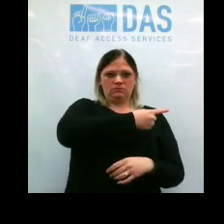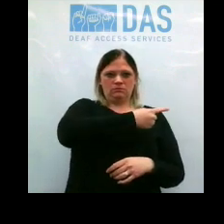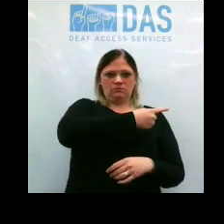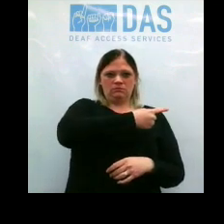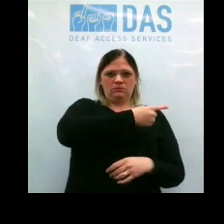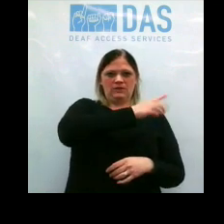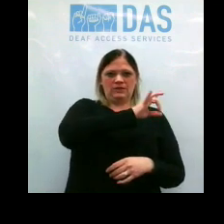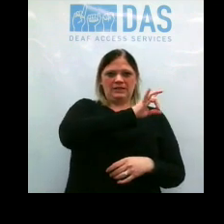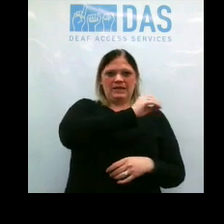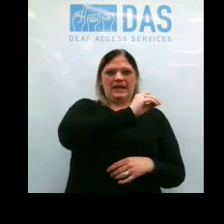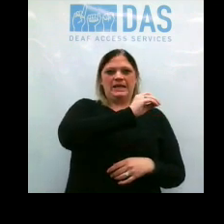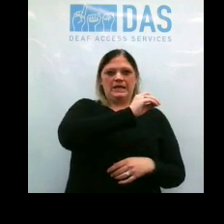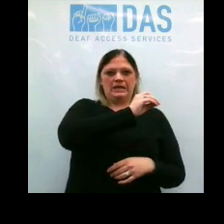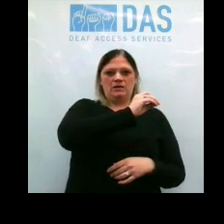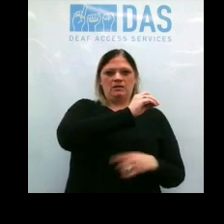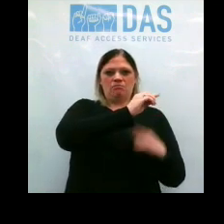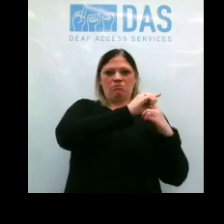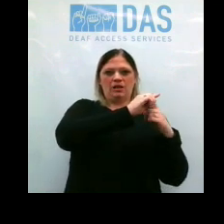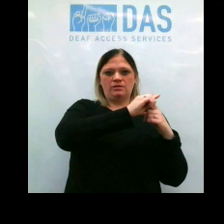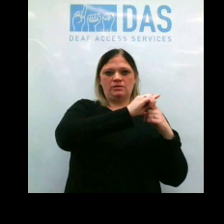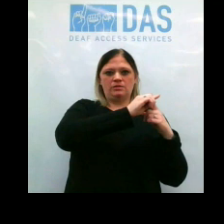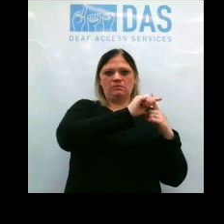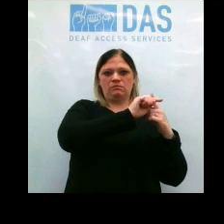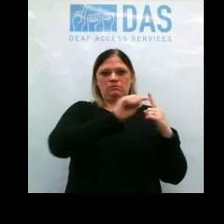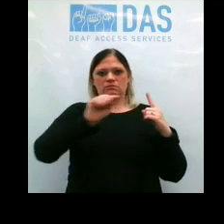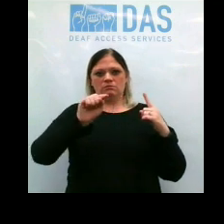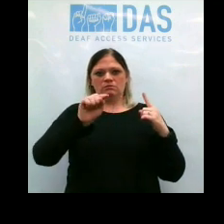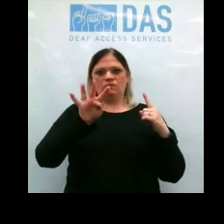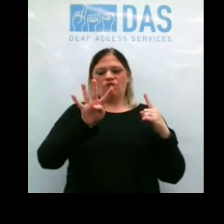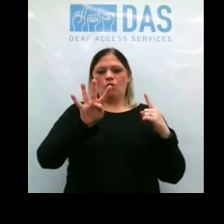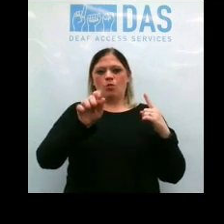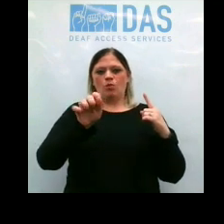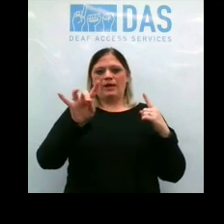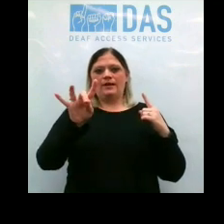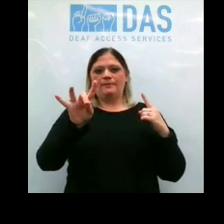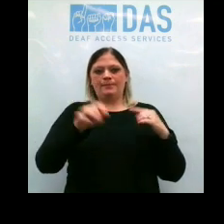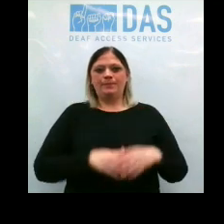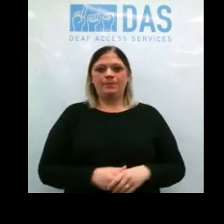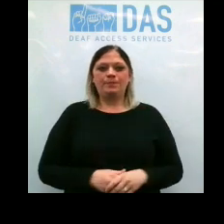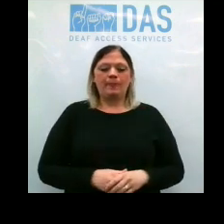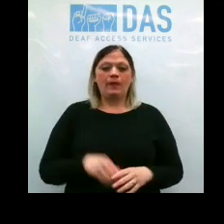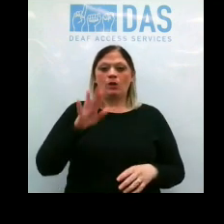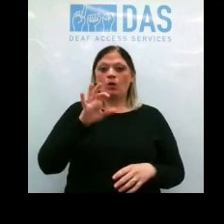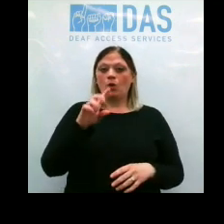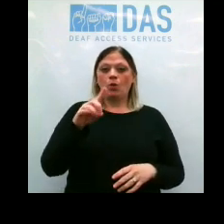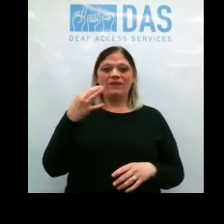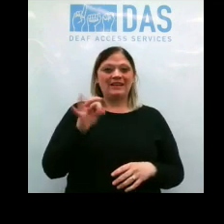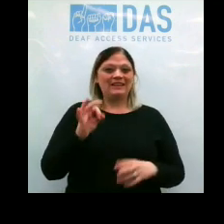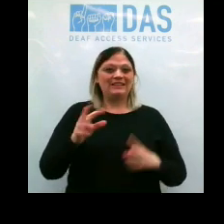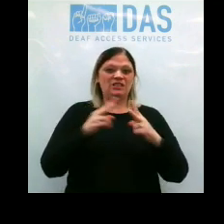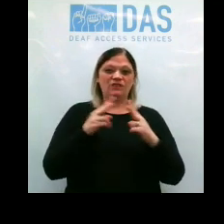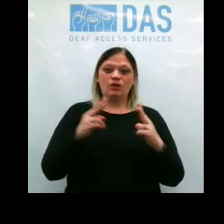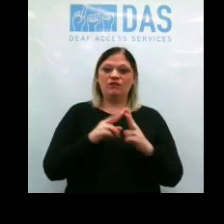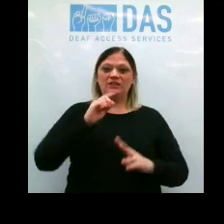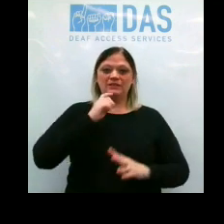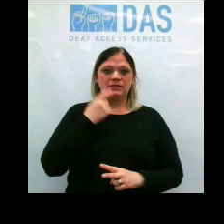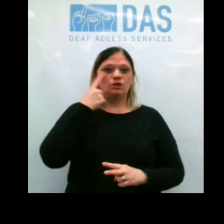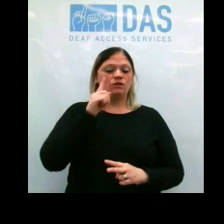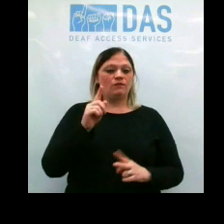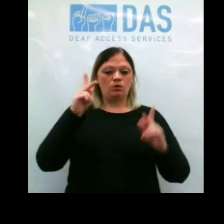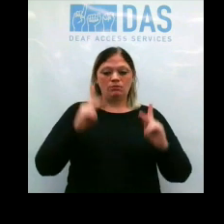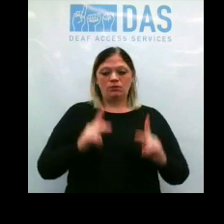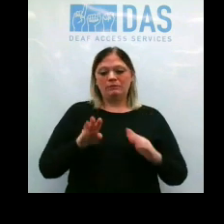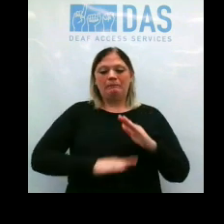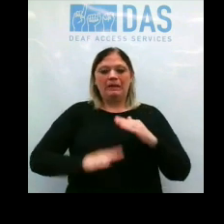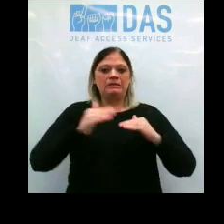make up in the population. So this is, as we've said all along, COVID-19 is very, very serious for an individual basically